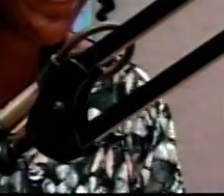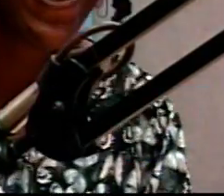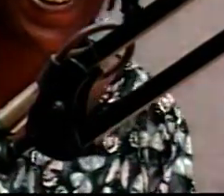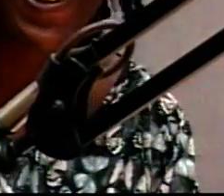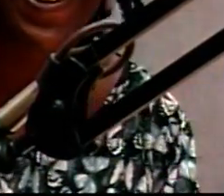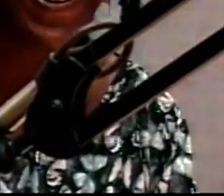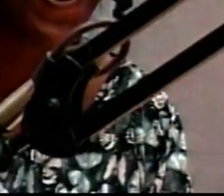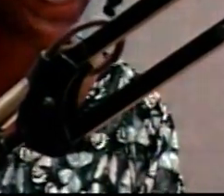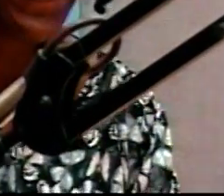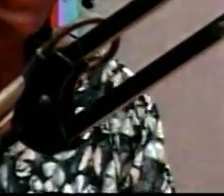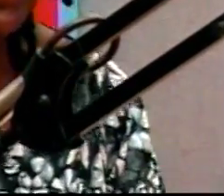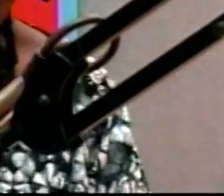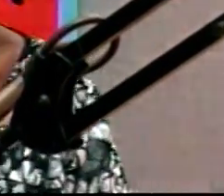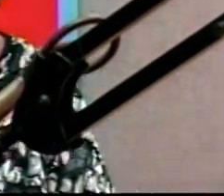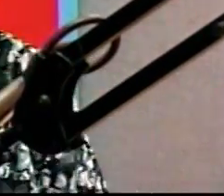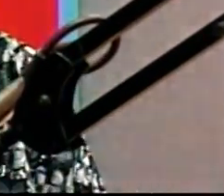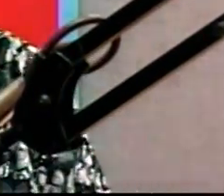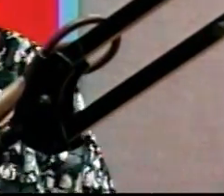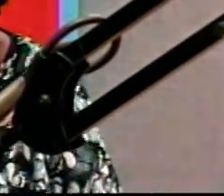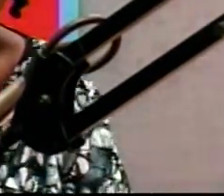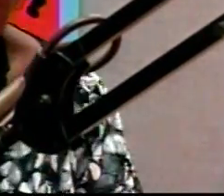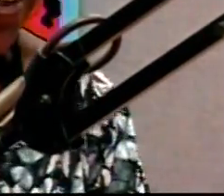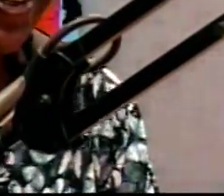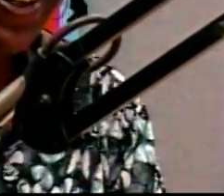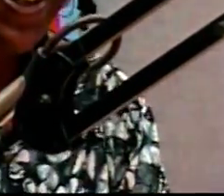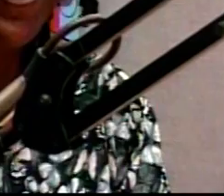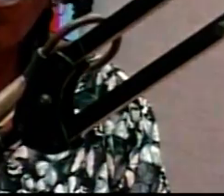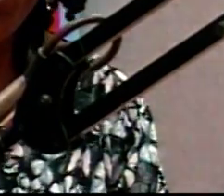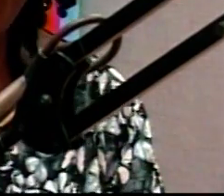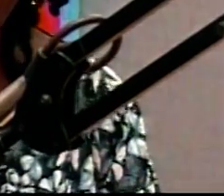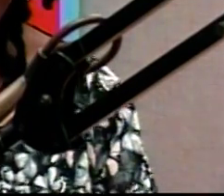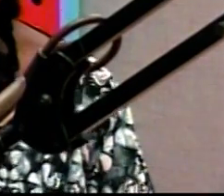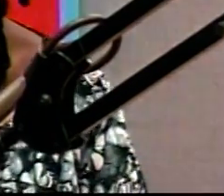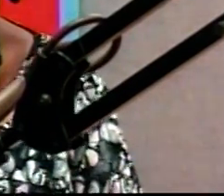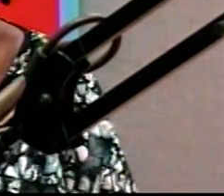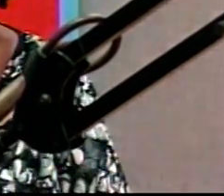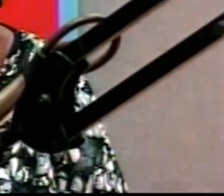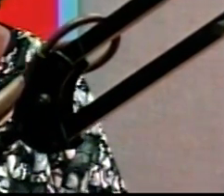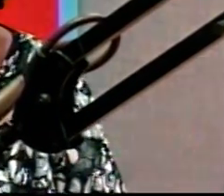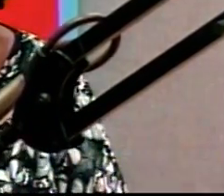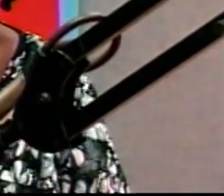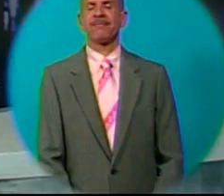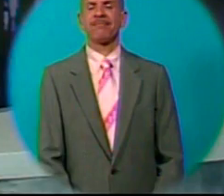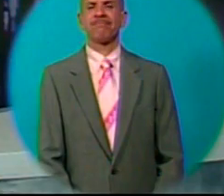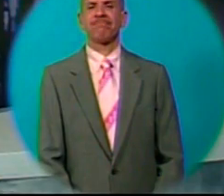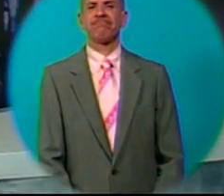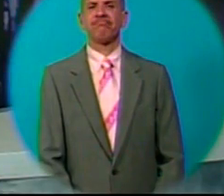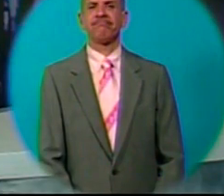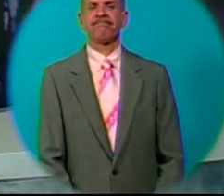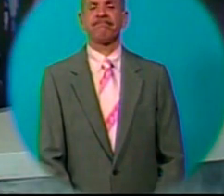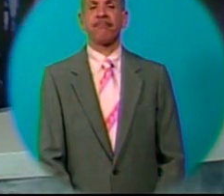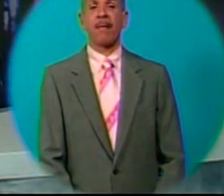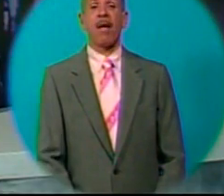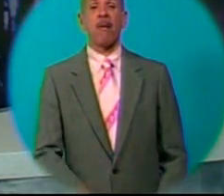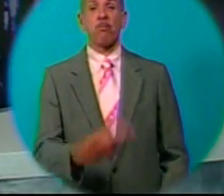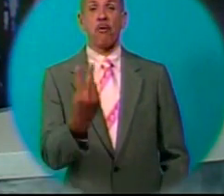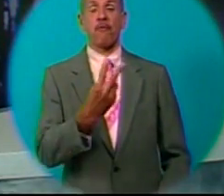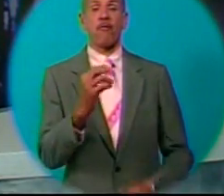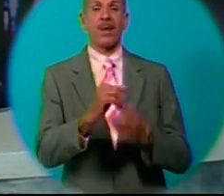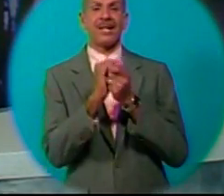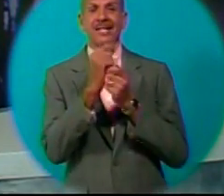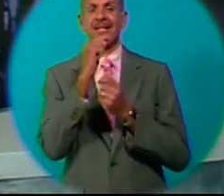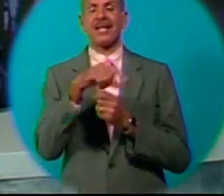But you don't joke when it comes to these things. No, I was quite excited, actually. Both winners